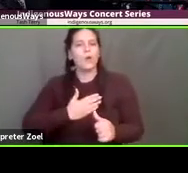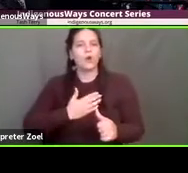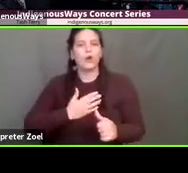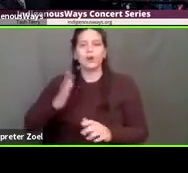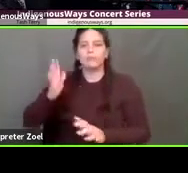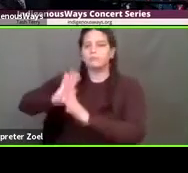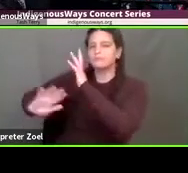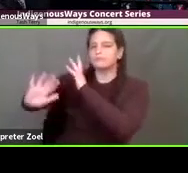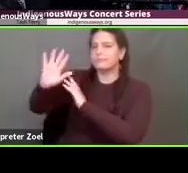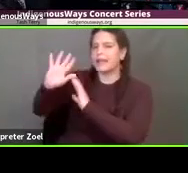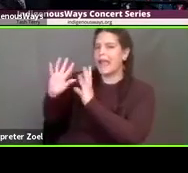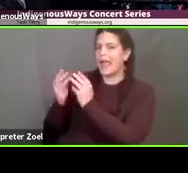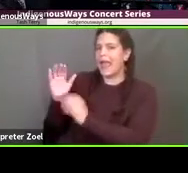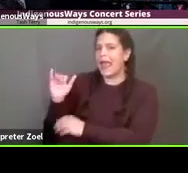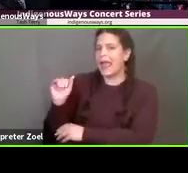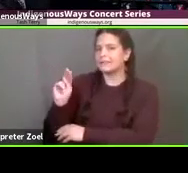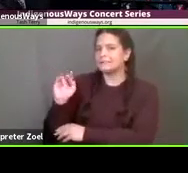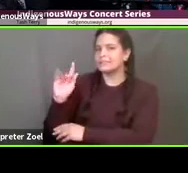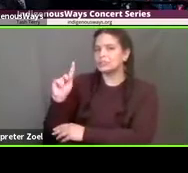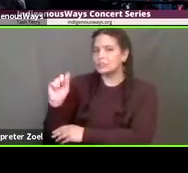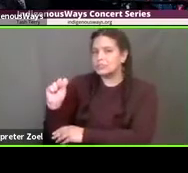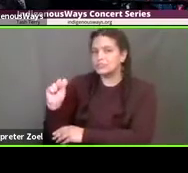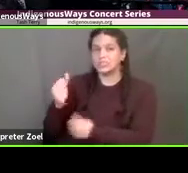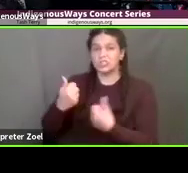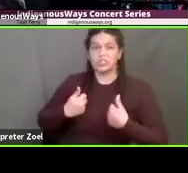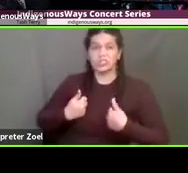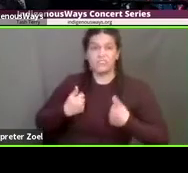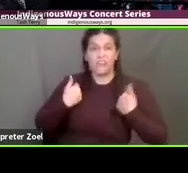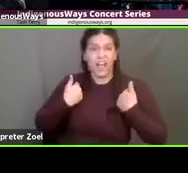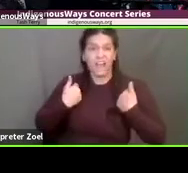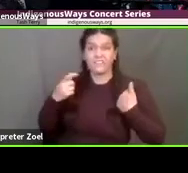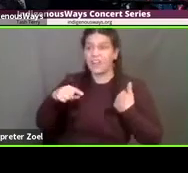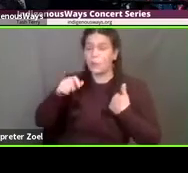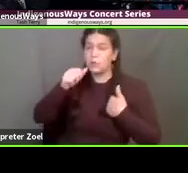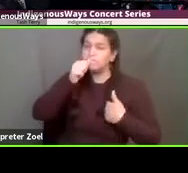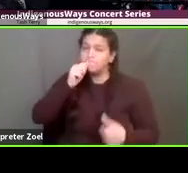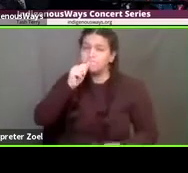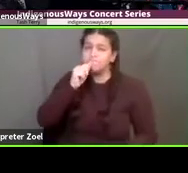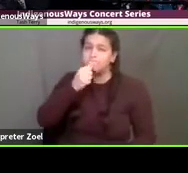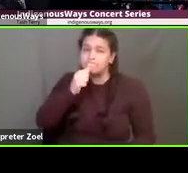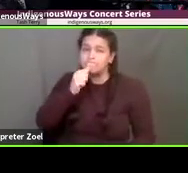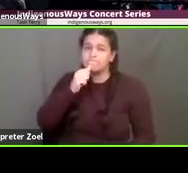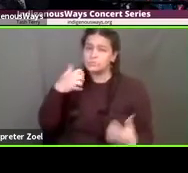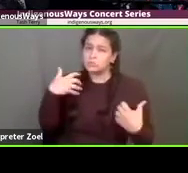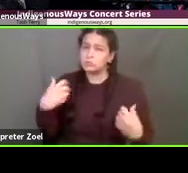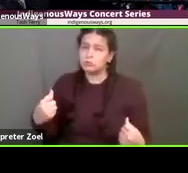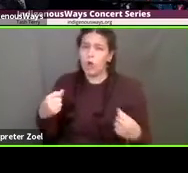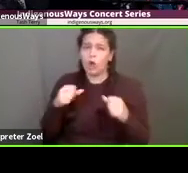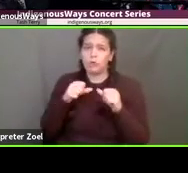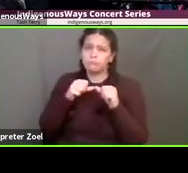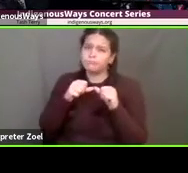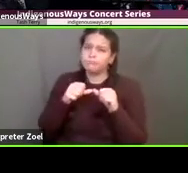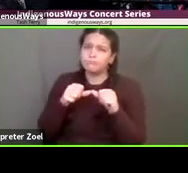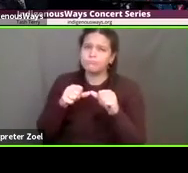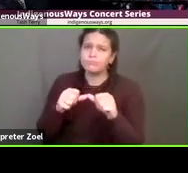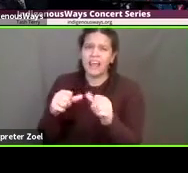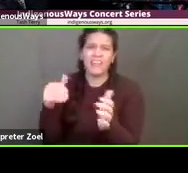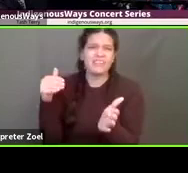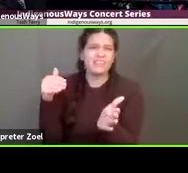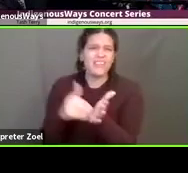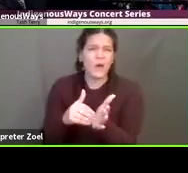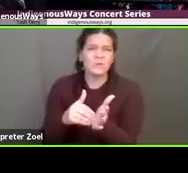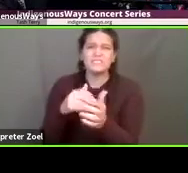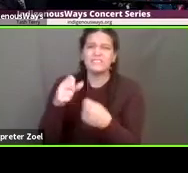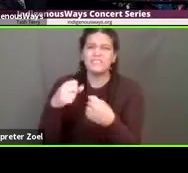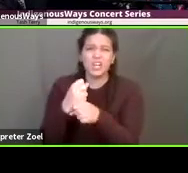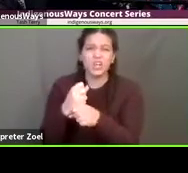survived. They were resilient and they survived thousands and thousands of years. Our people go back to the